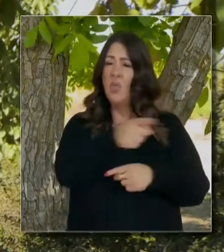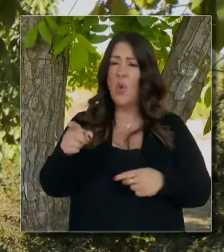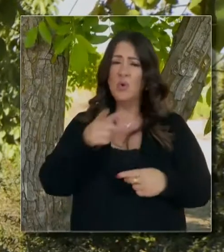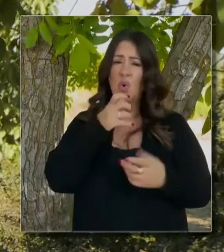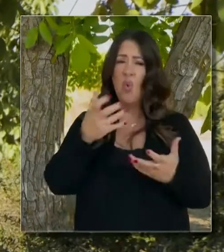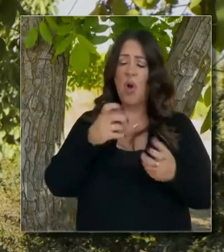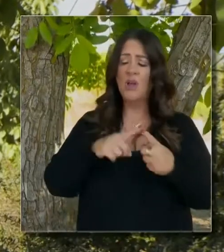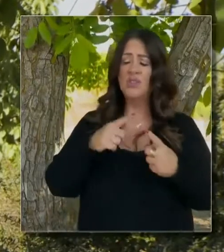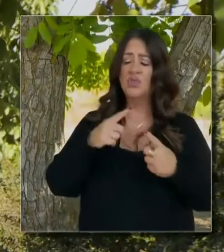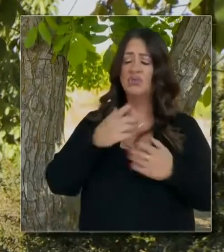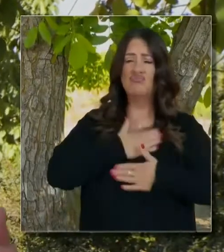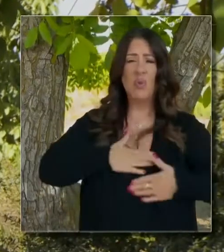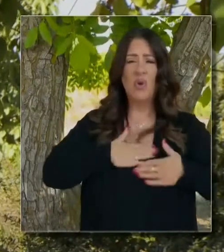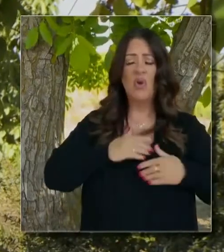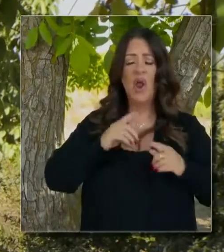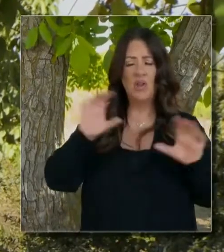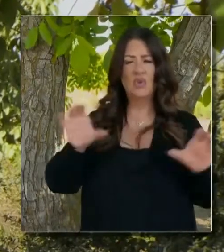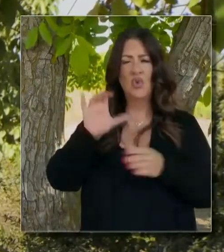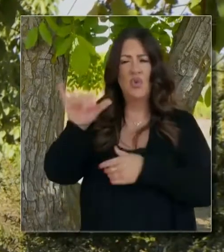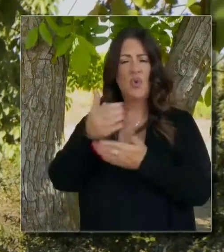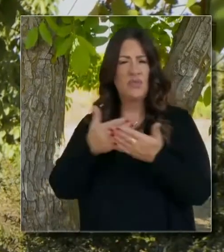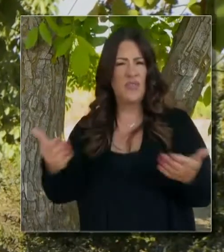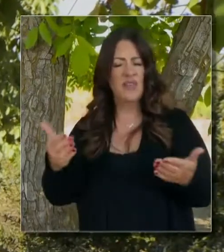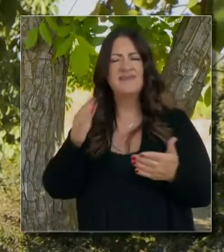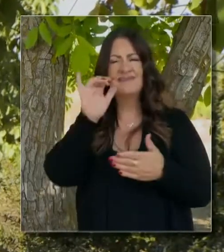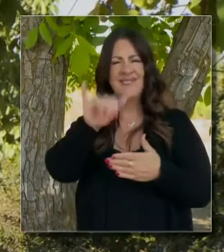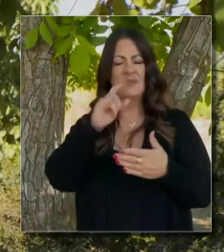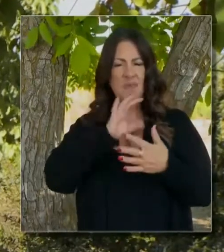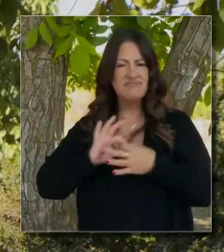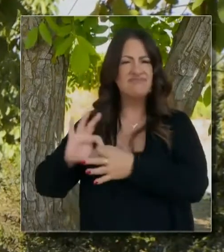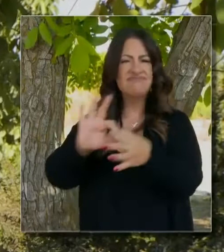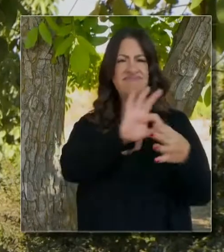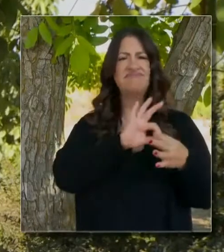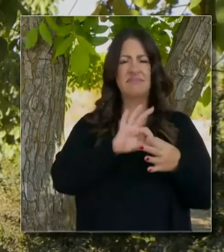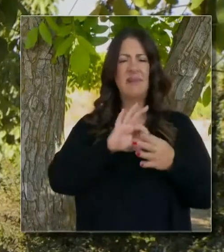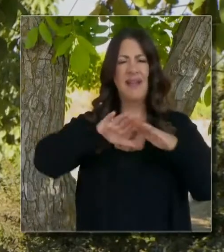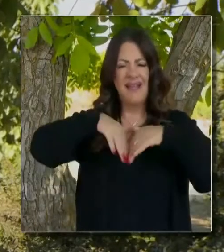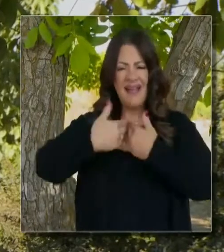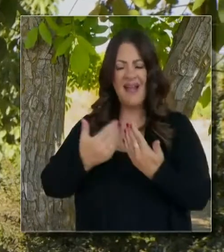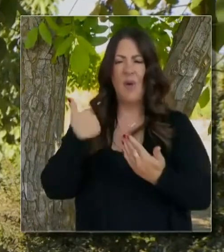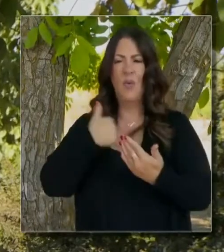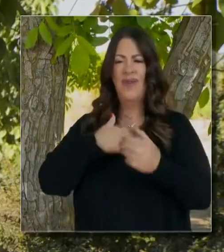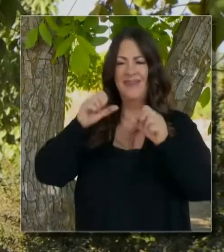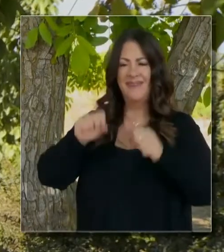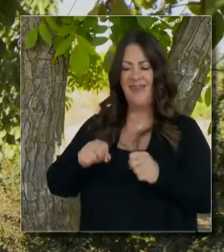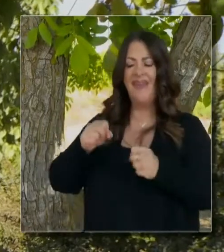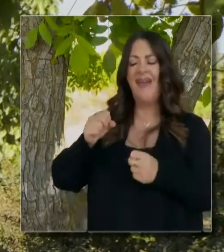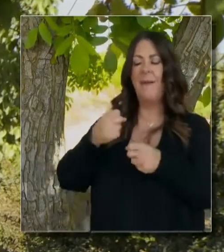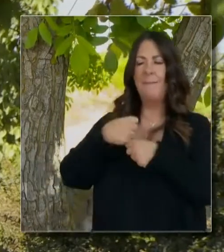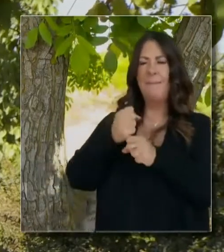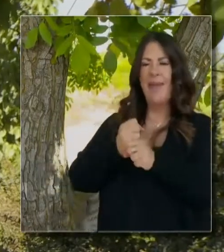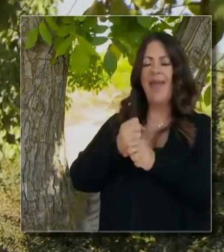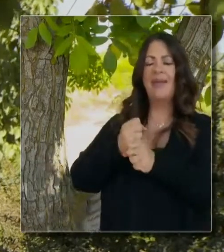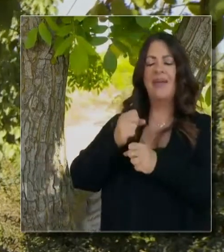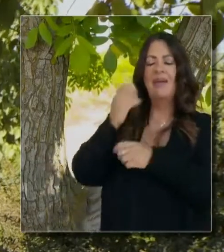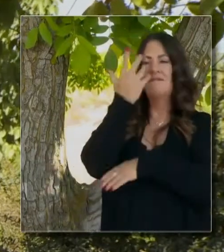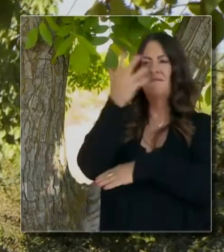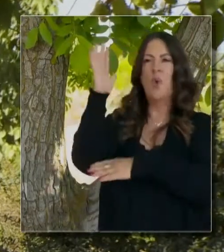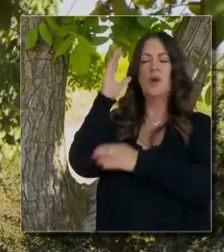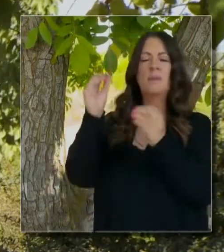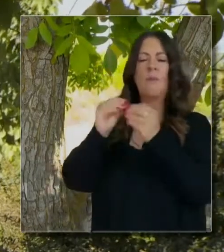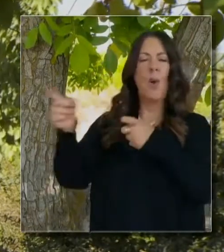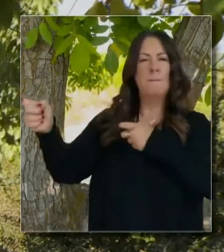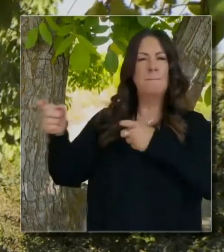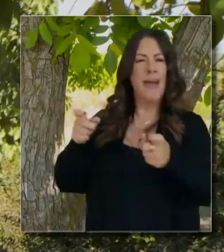recreate and those that want to do the good work that we need to do in terms of actively managing our forests and biomass and all the